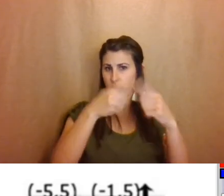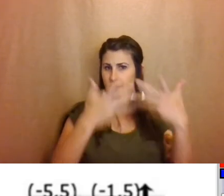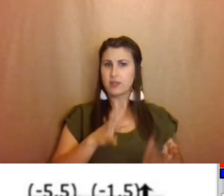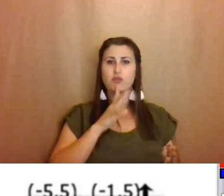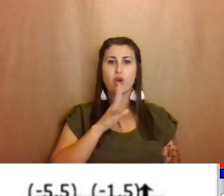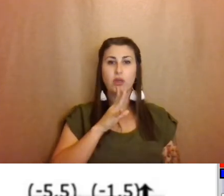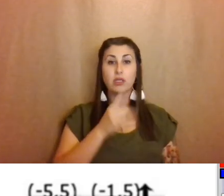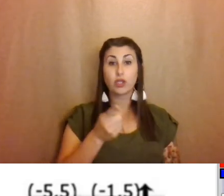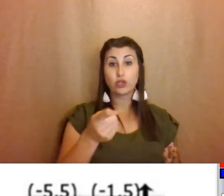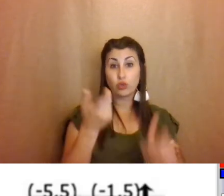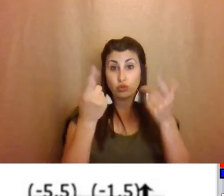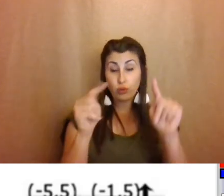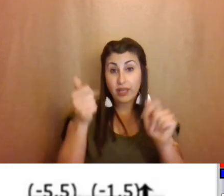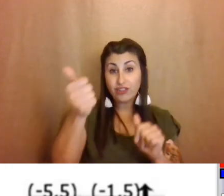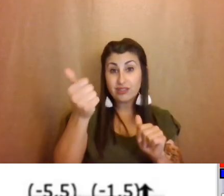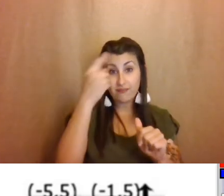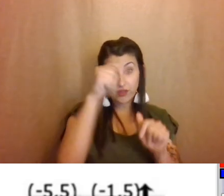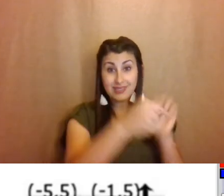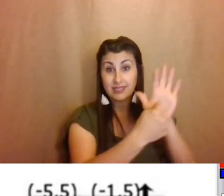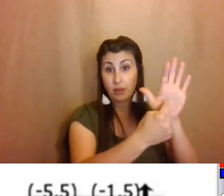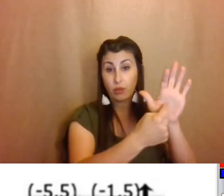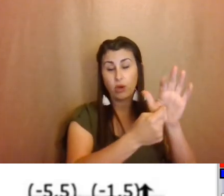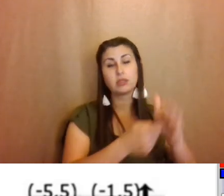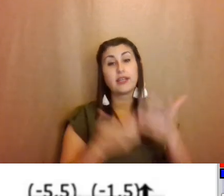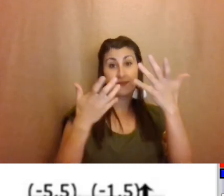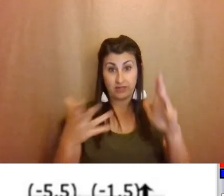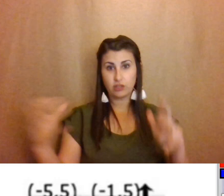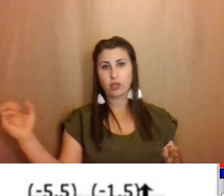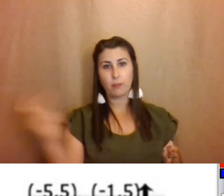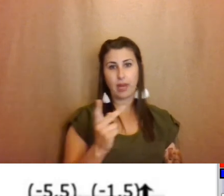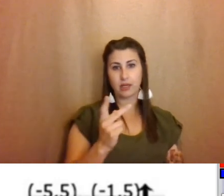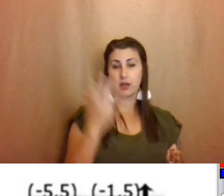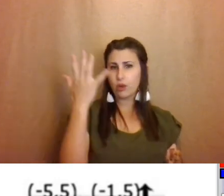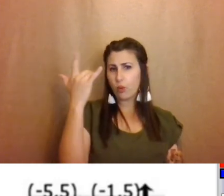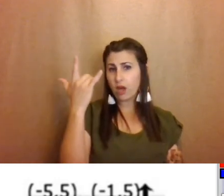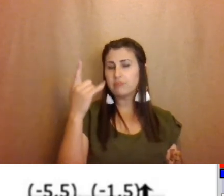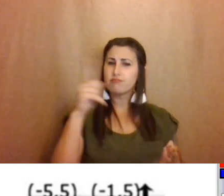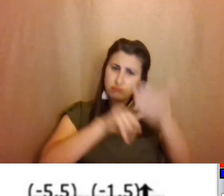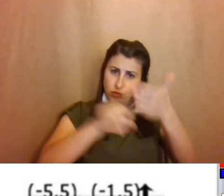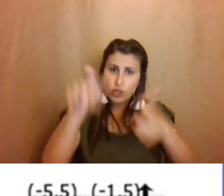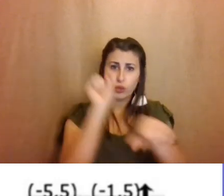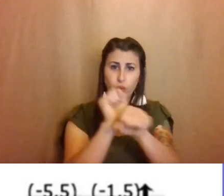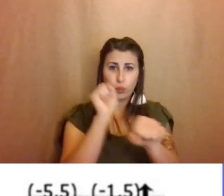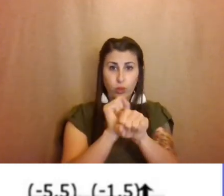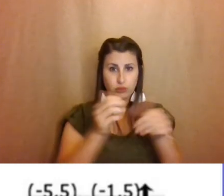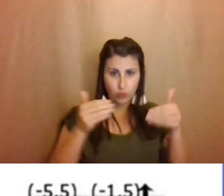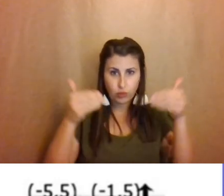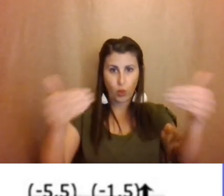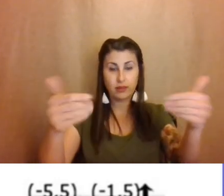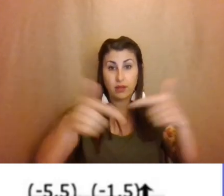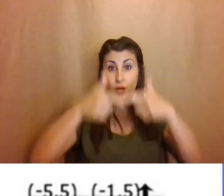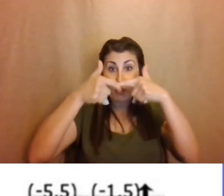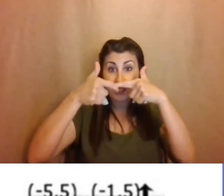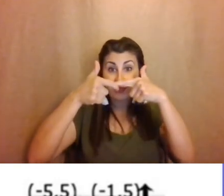example, and then come back so that we can check your work. Go ahead, pause it.